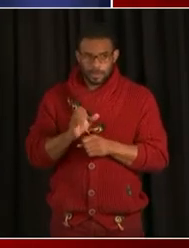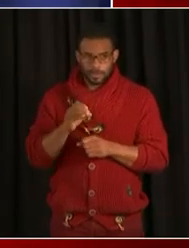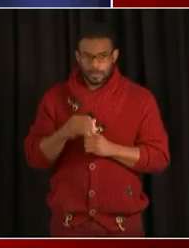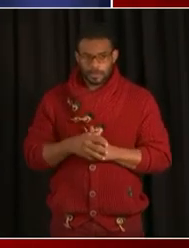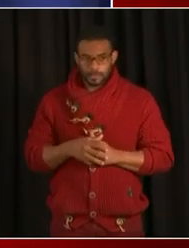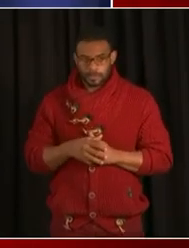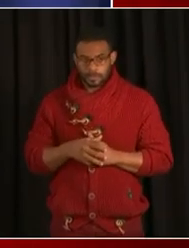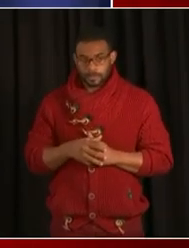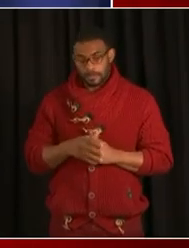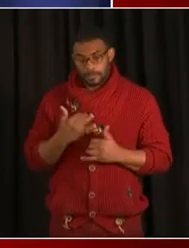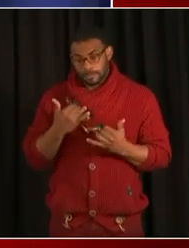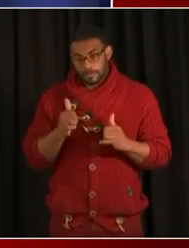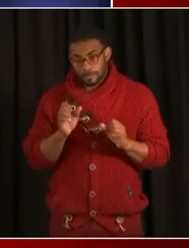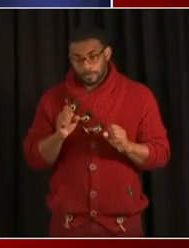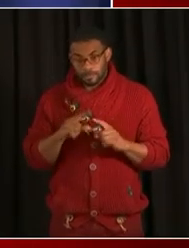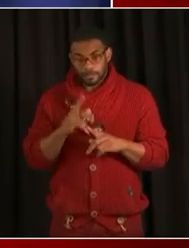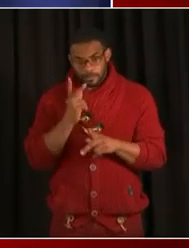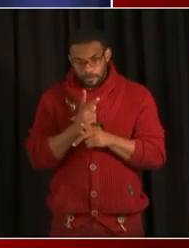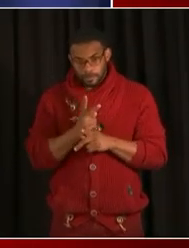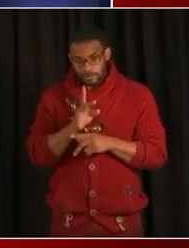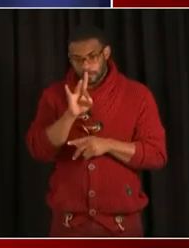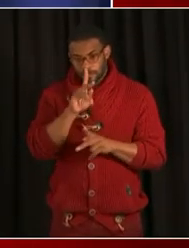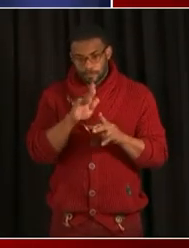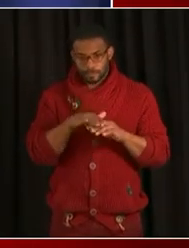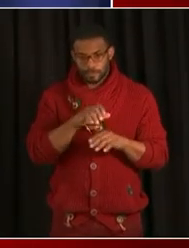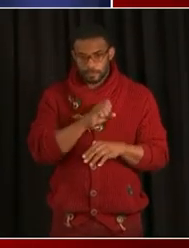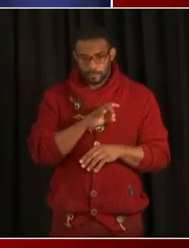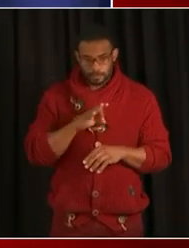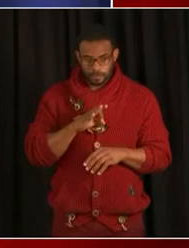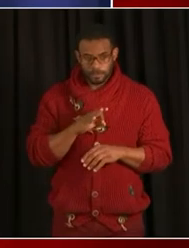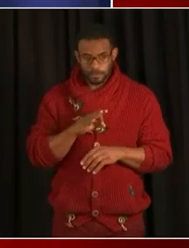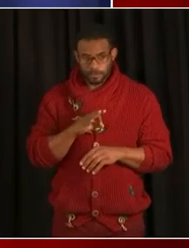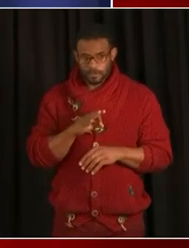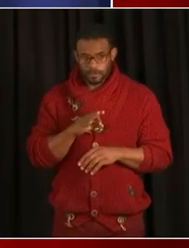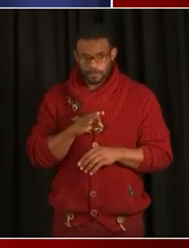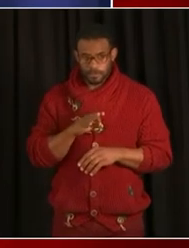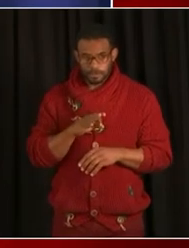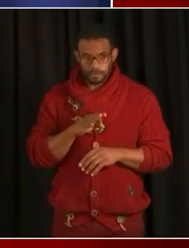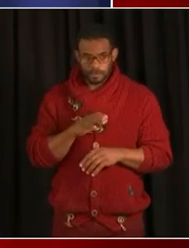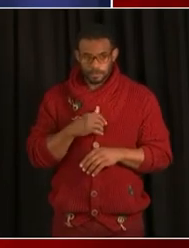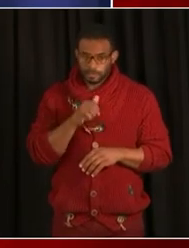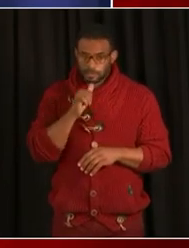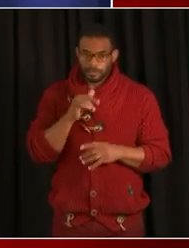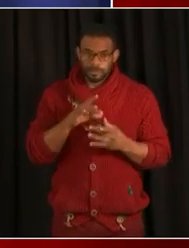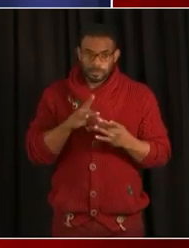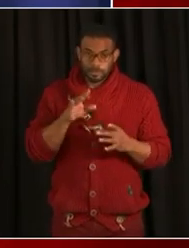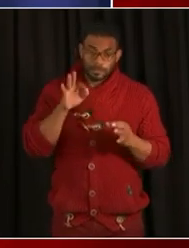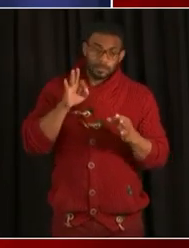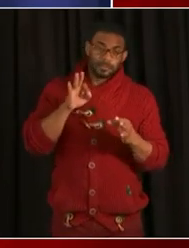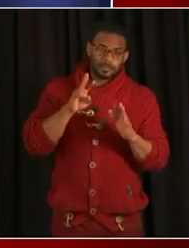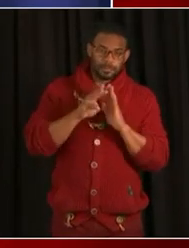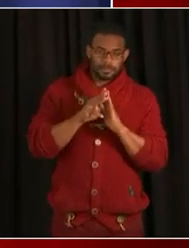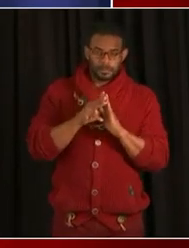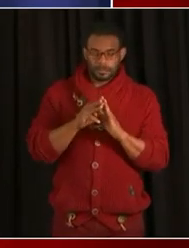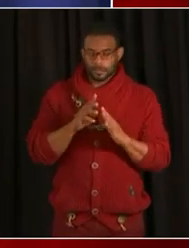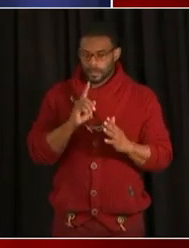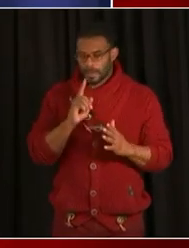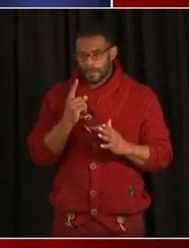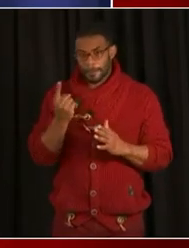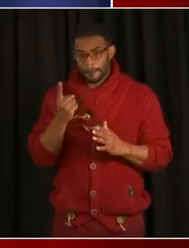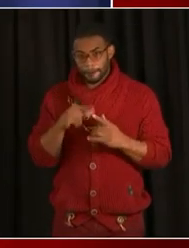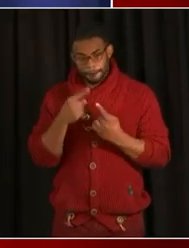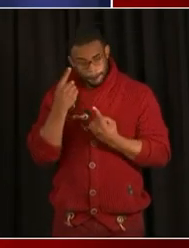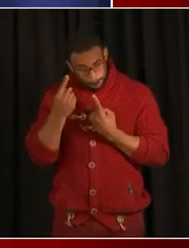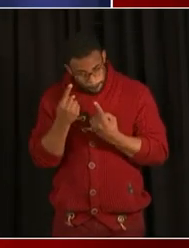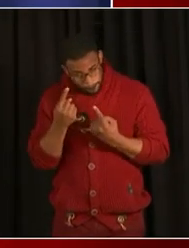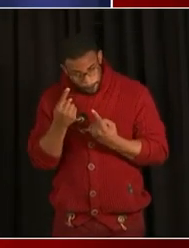COVID. So we're still able to keep 8 people on. I appreciate that. I'm not saying it's a perfect model. It's